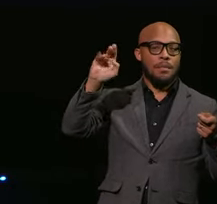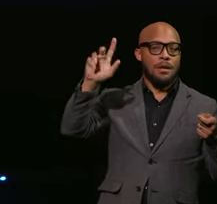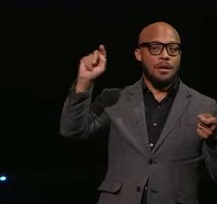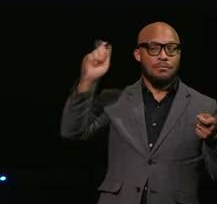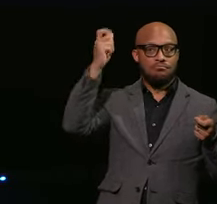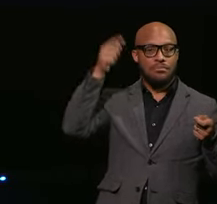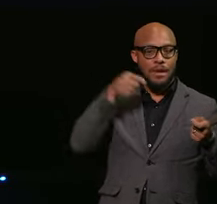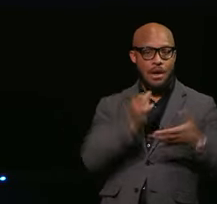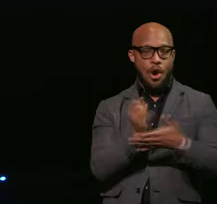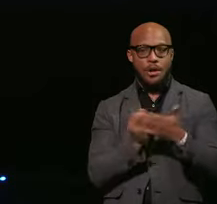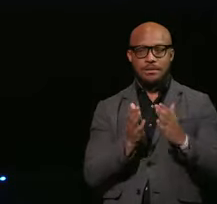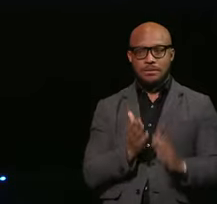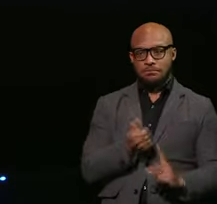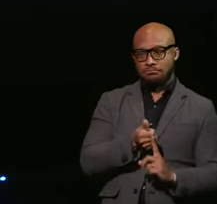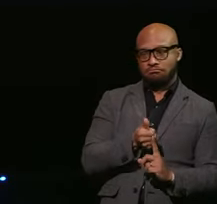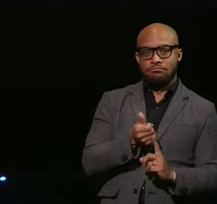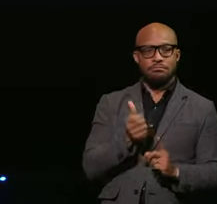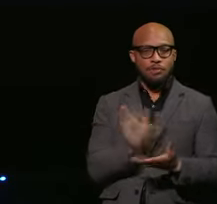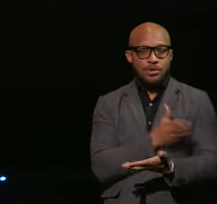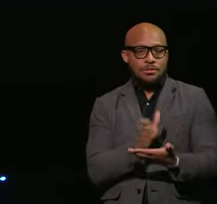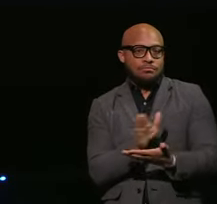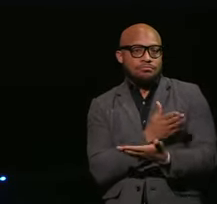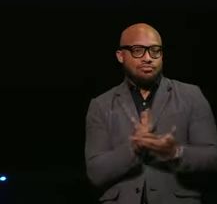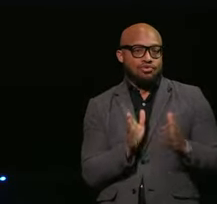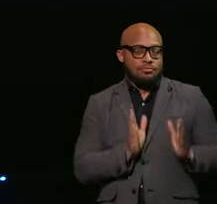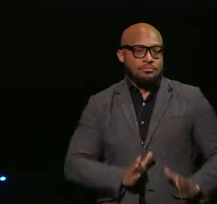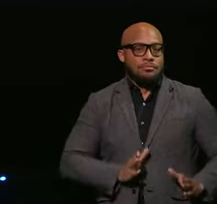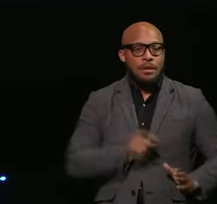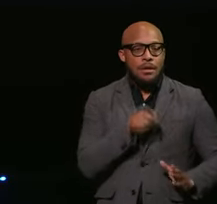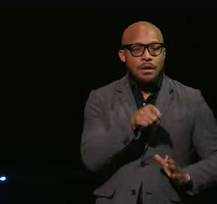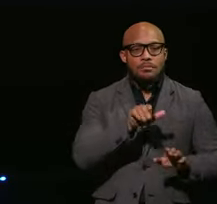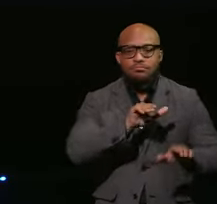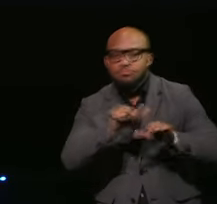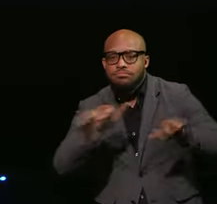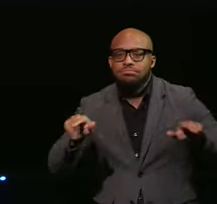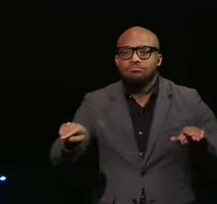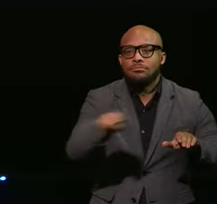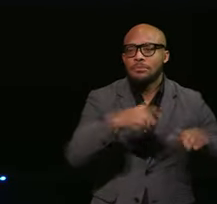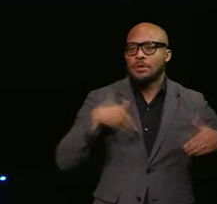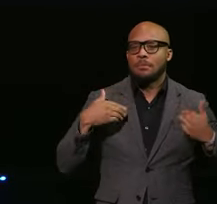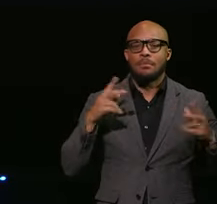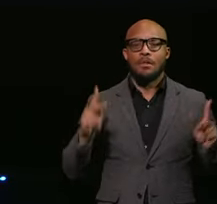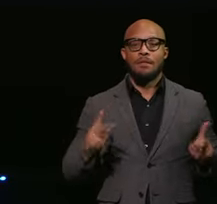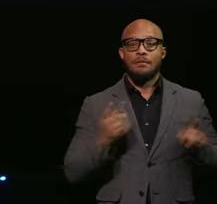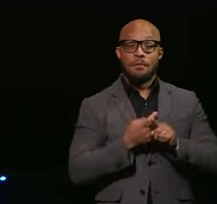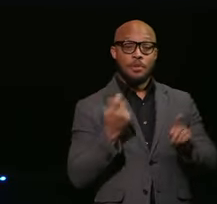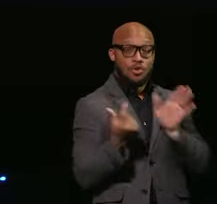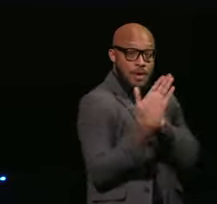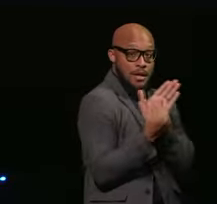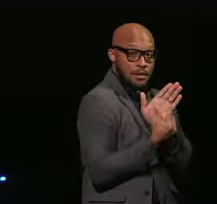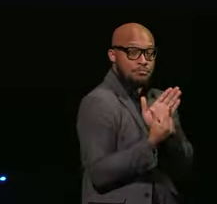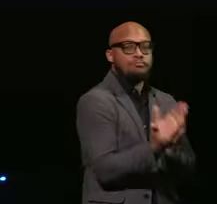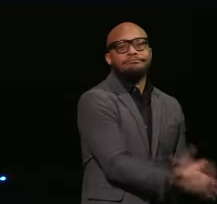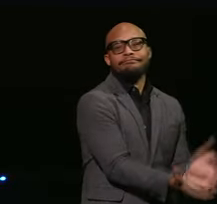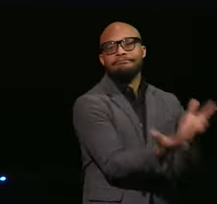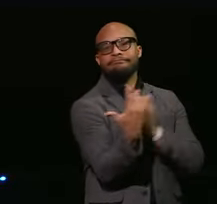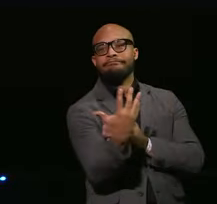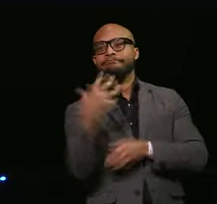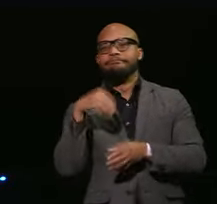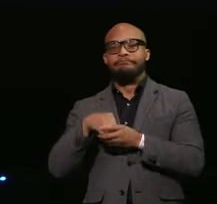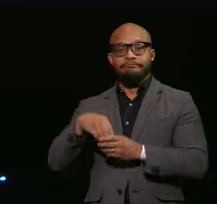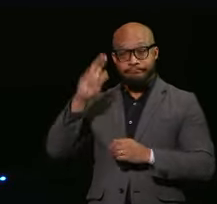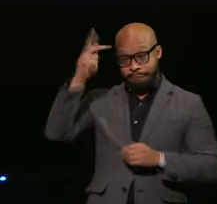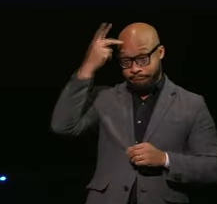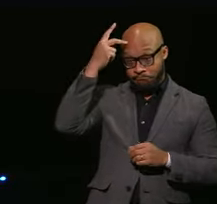was now speaking and asking all the youth and all Ugandans to get involved in politics. You know, we had been alienated for a very